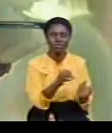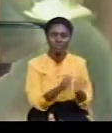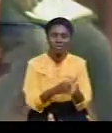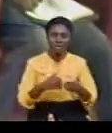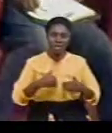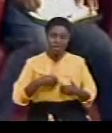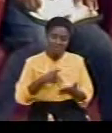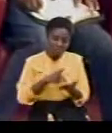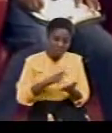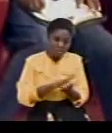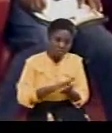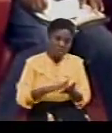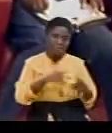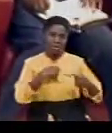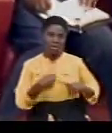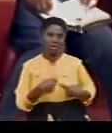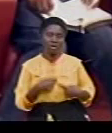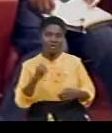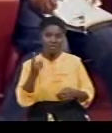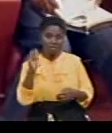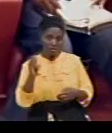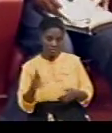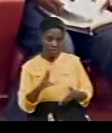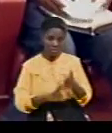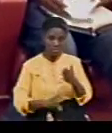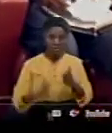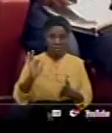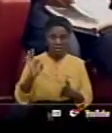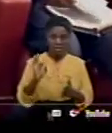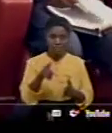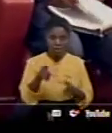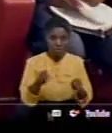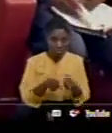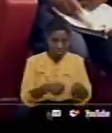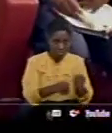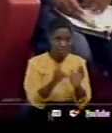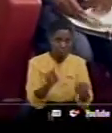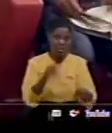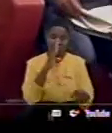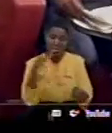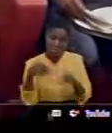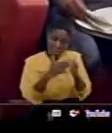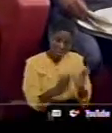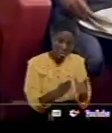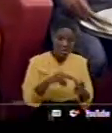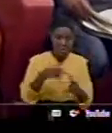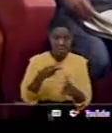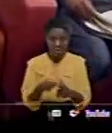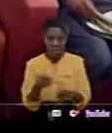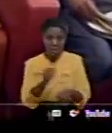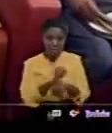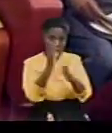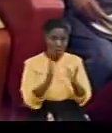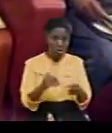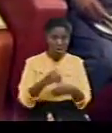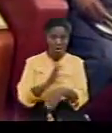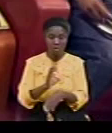9, even an apostle, you can be a worker, you can be a leader, says, and